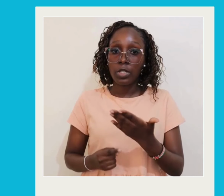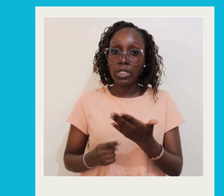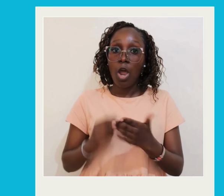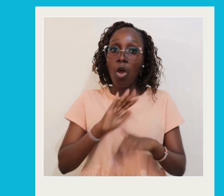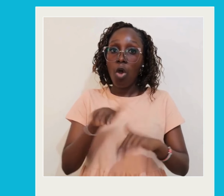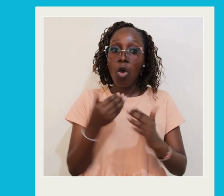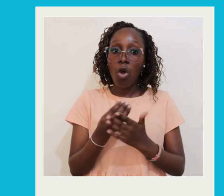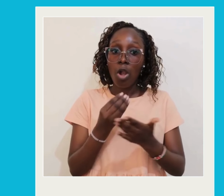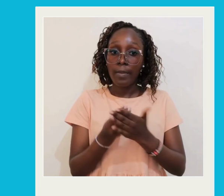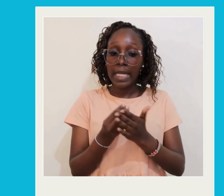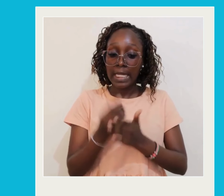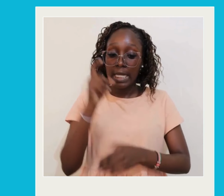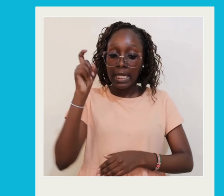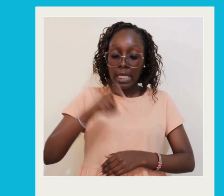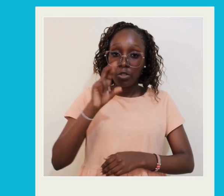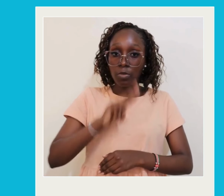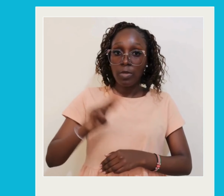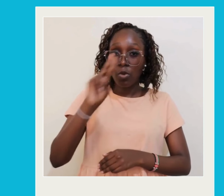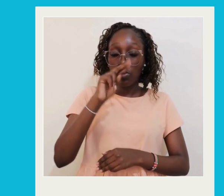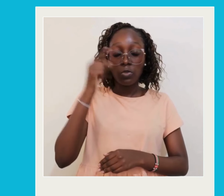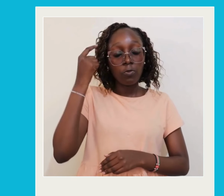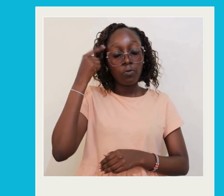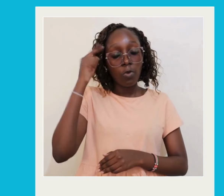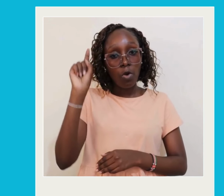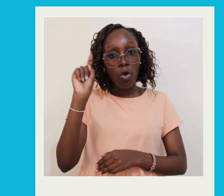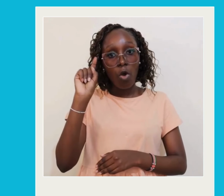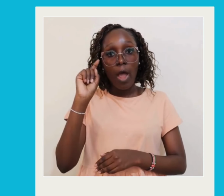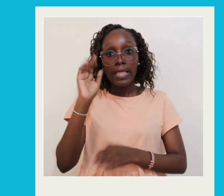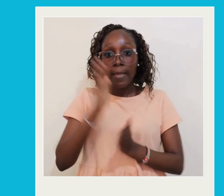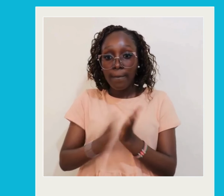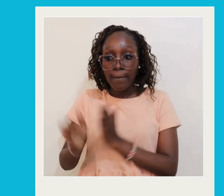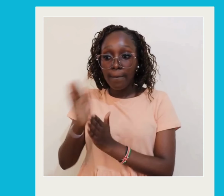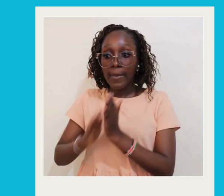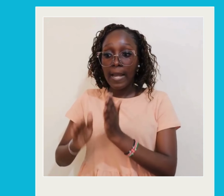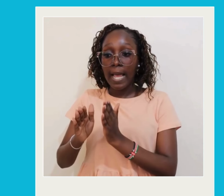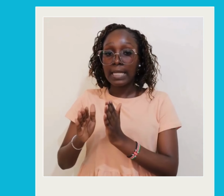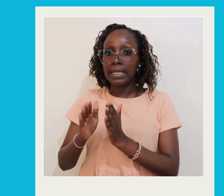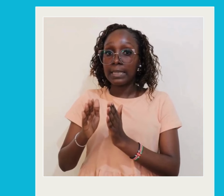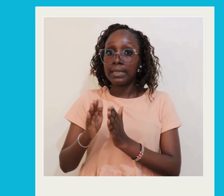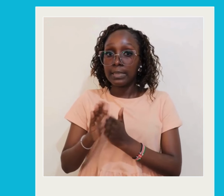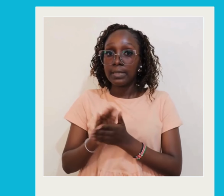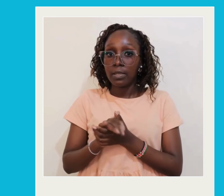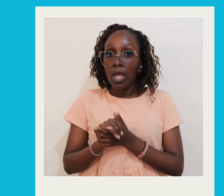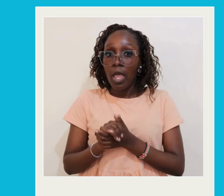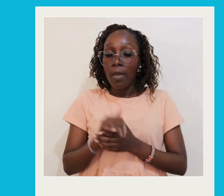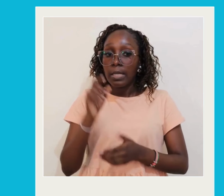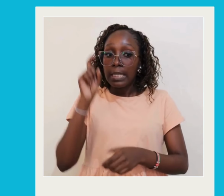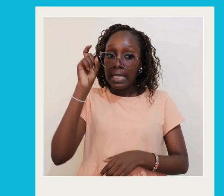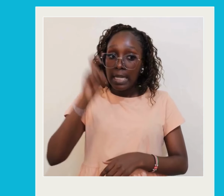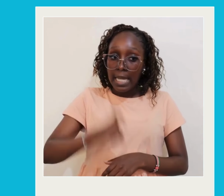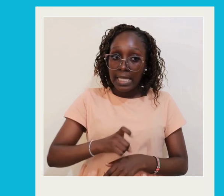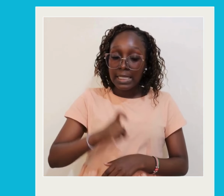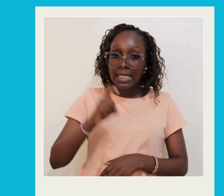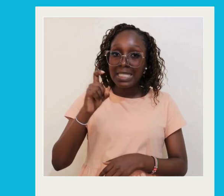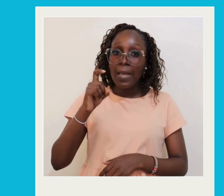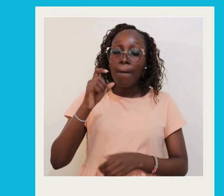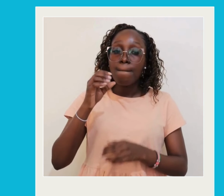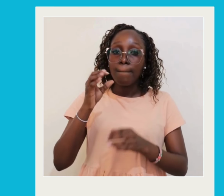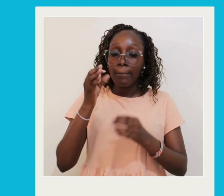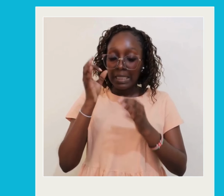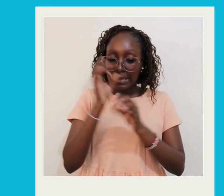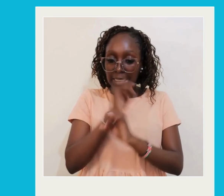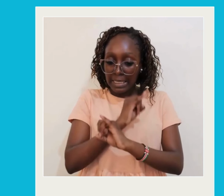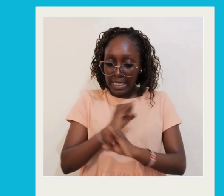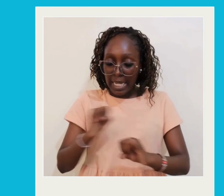registering. On finance and operations, it states that resources are to be used strictly